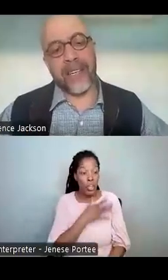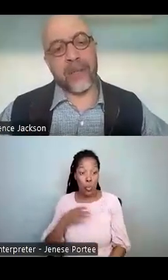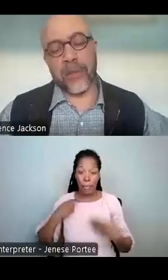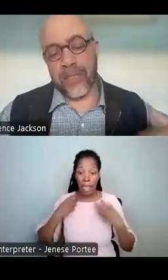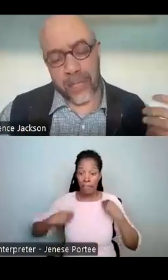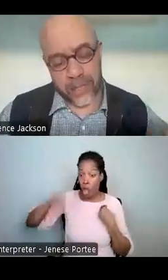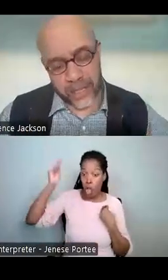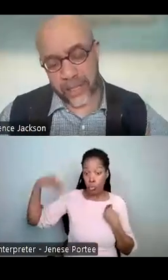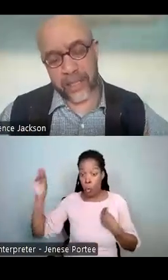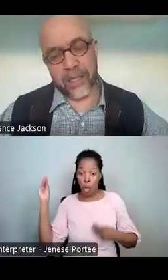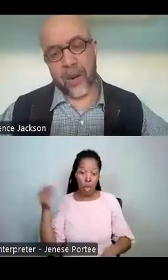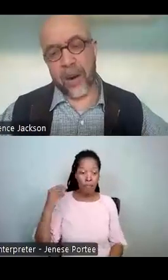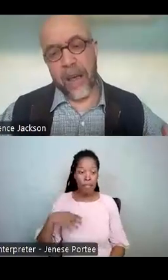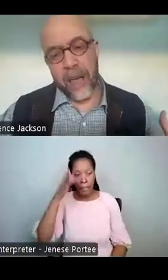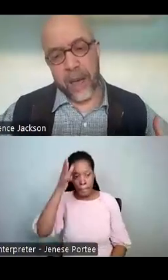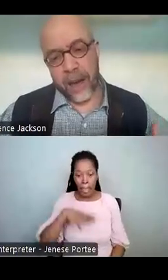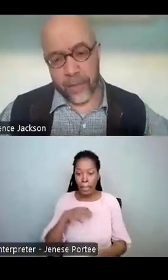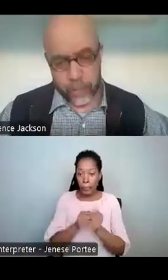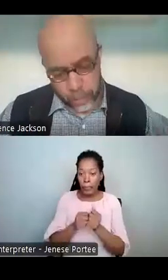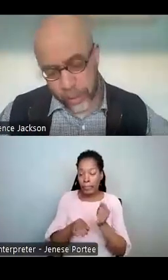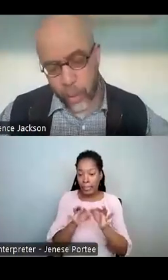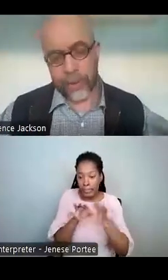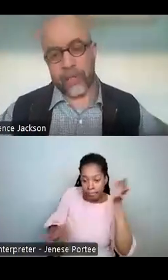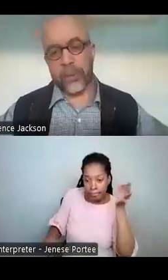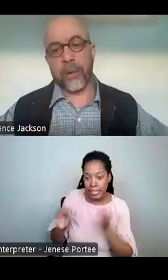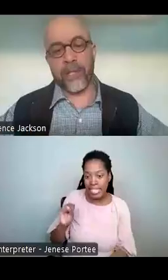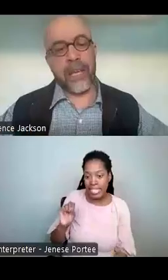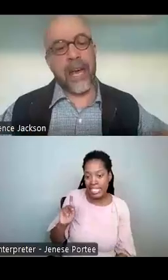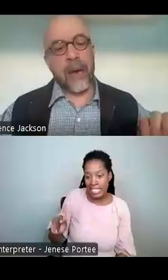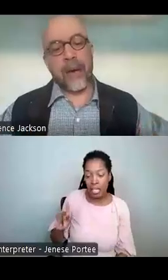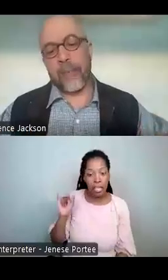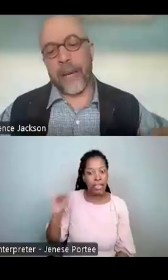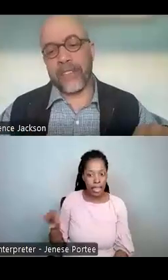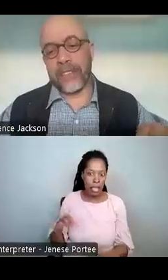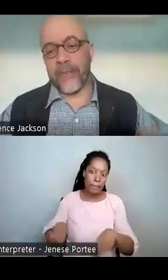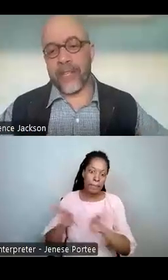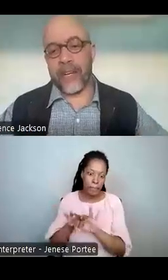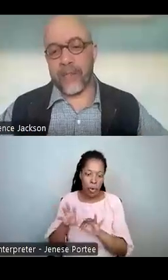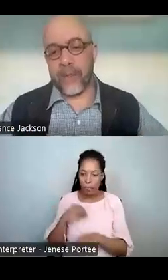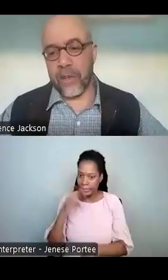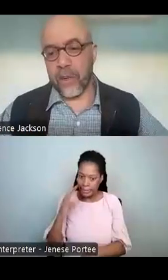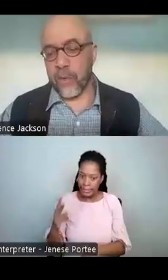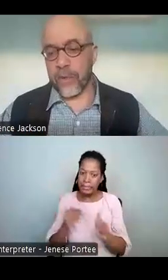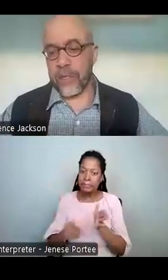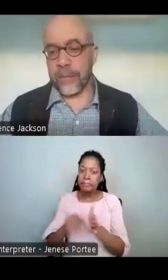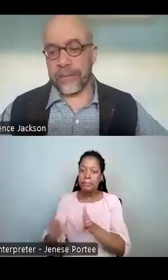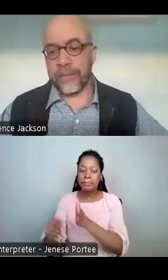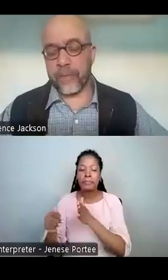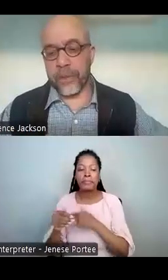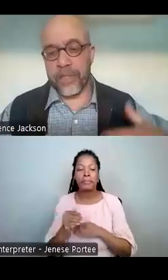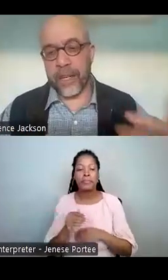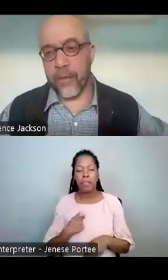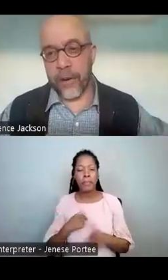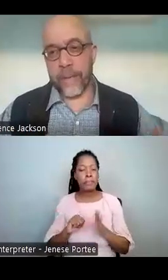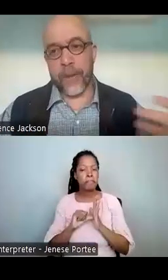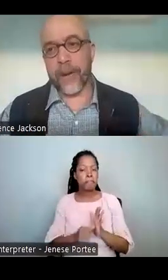man dancing with a stick. Stick dances are important and ubiquitous. But I just emphasize, for the for